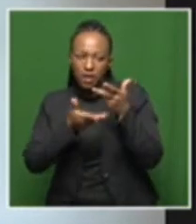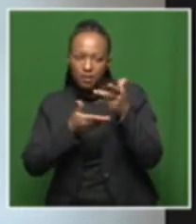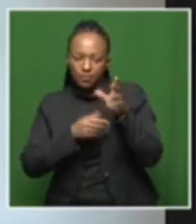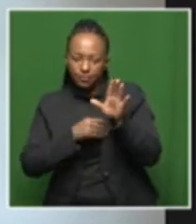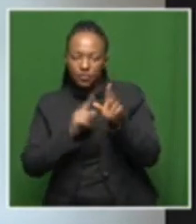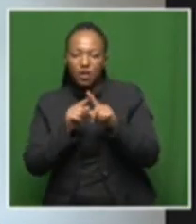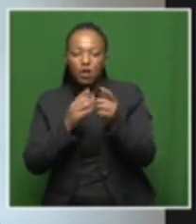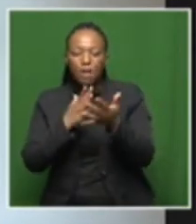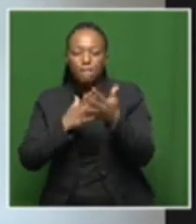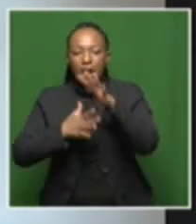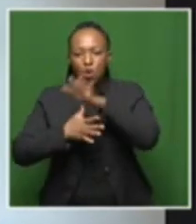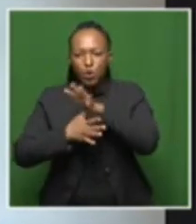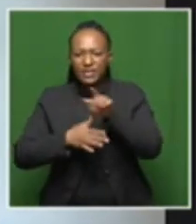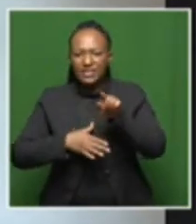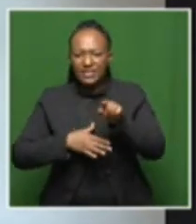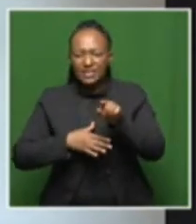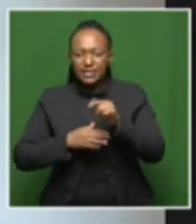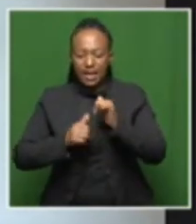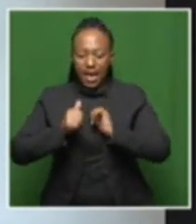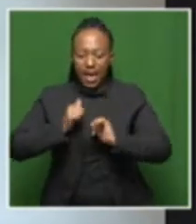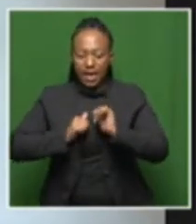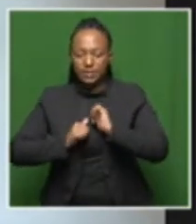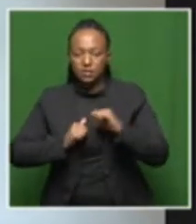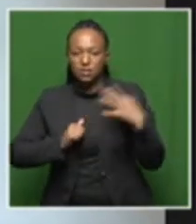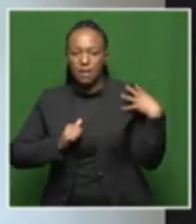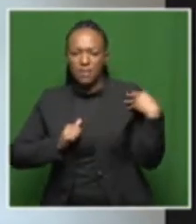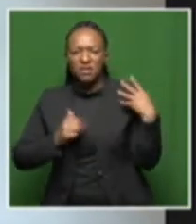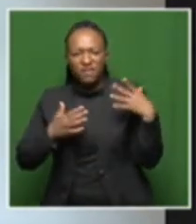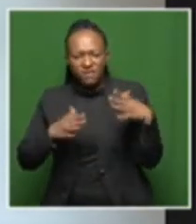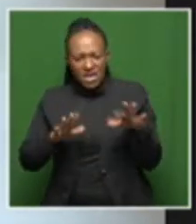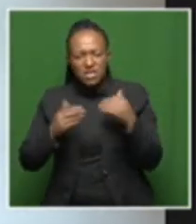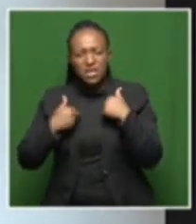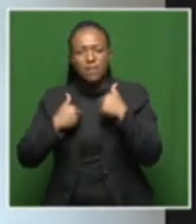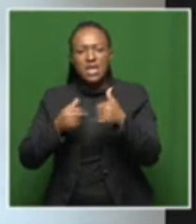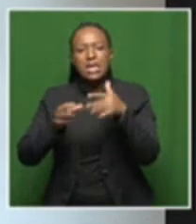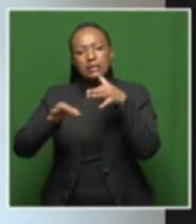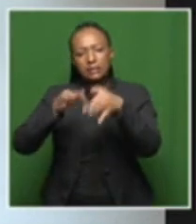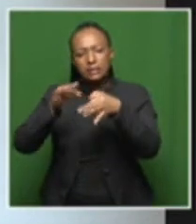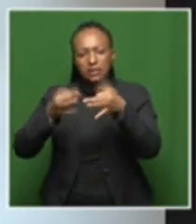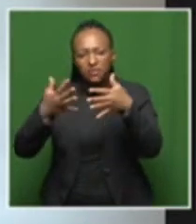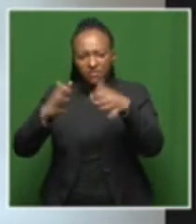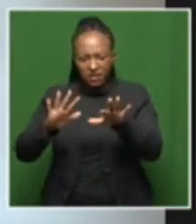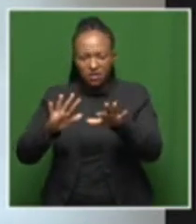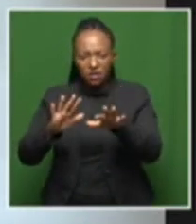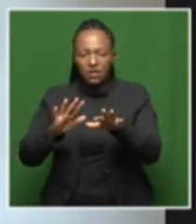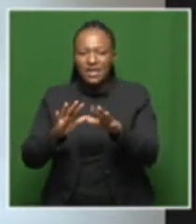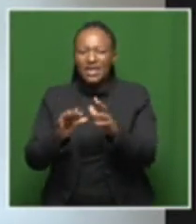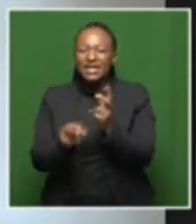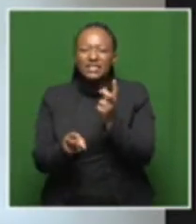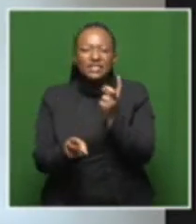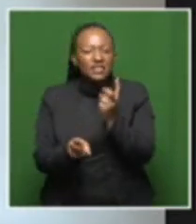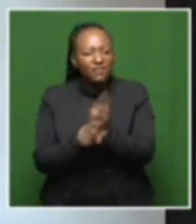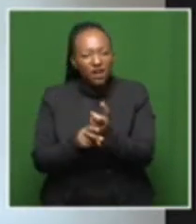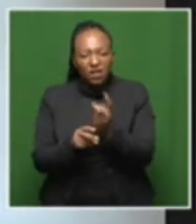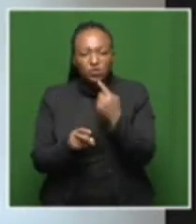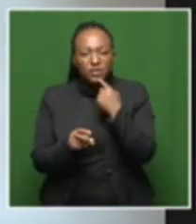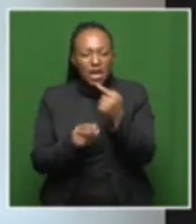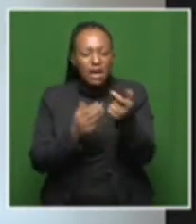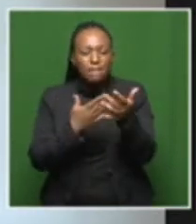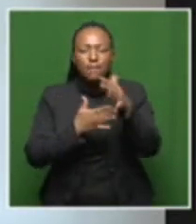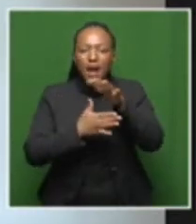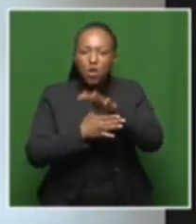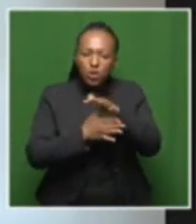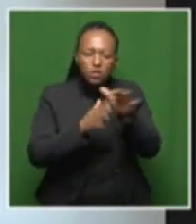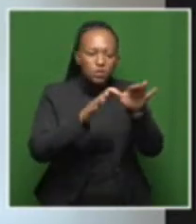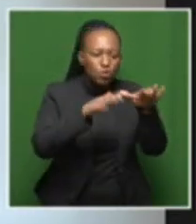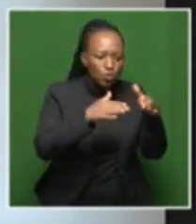the acting minister did speak to this in the beginning. It's extremely difficult to prioritize any group, and that is the